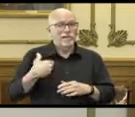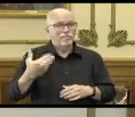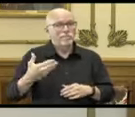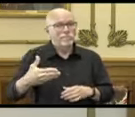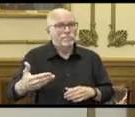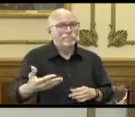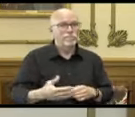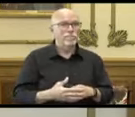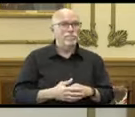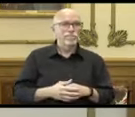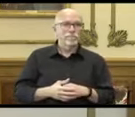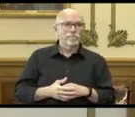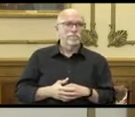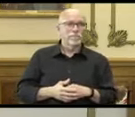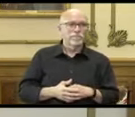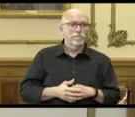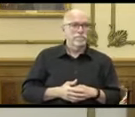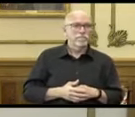year?